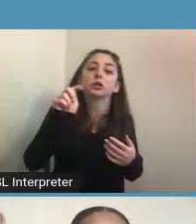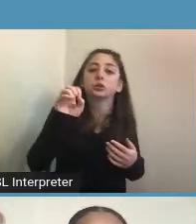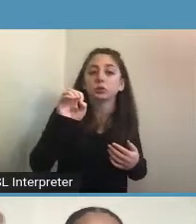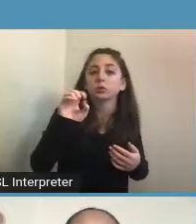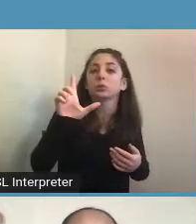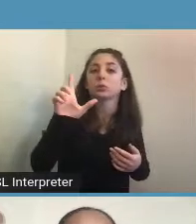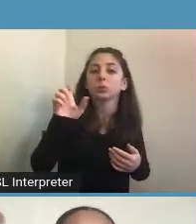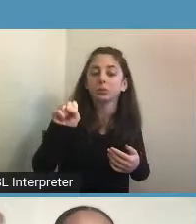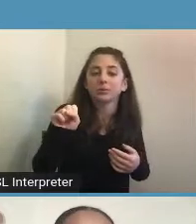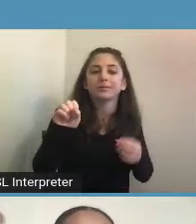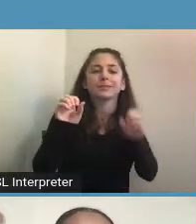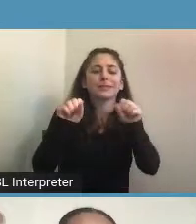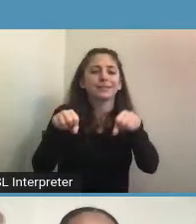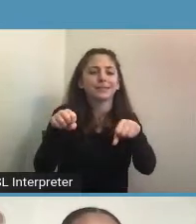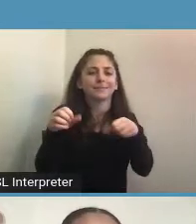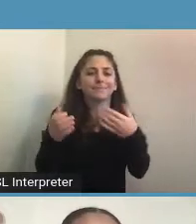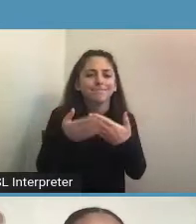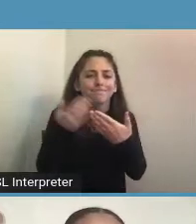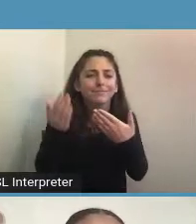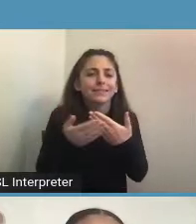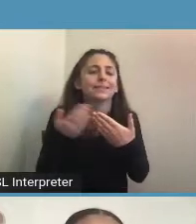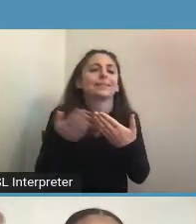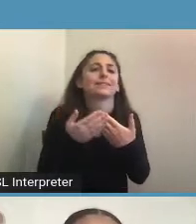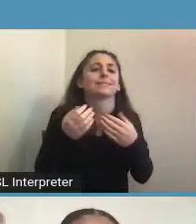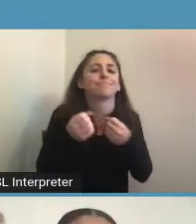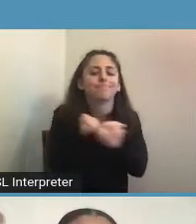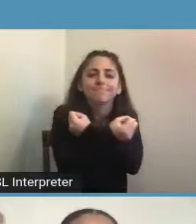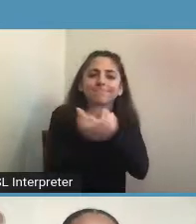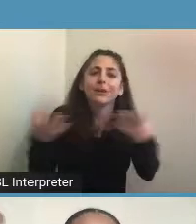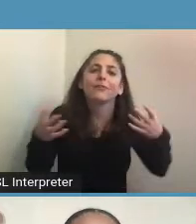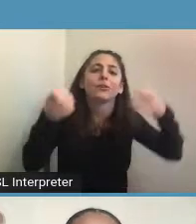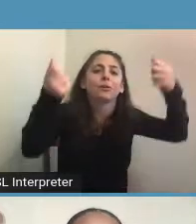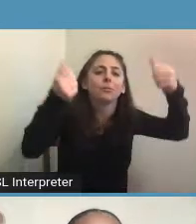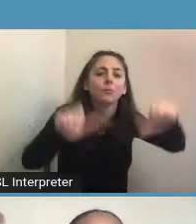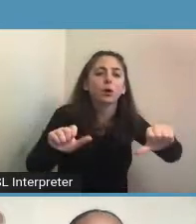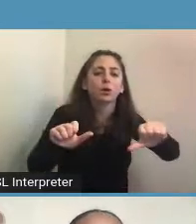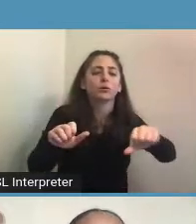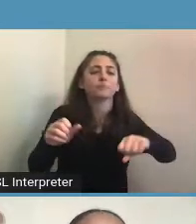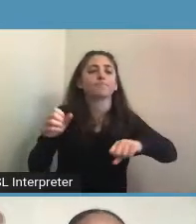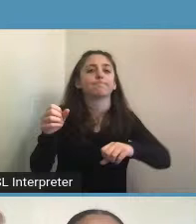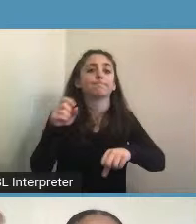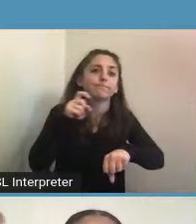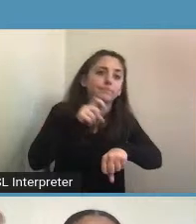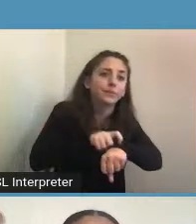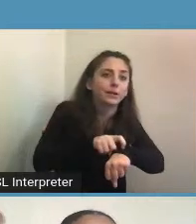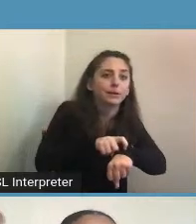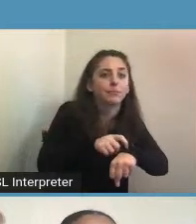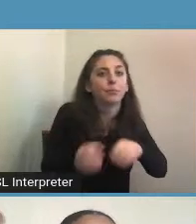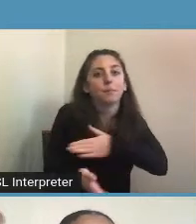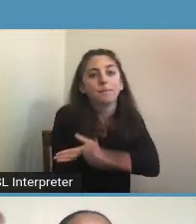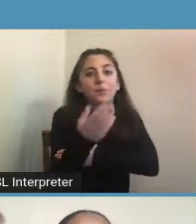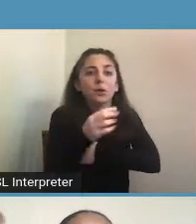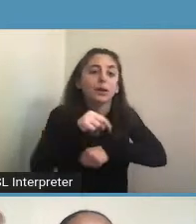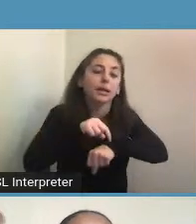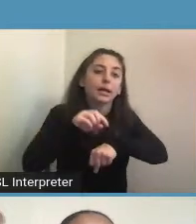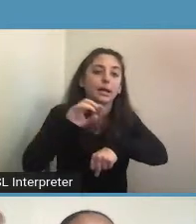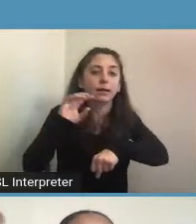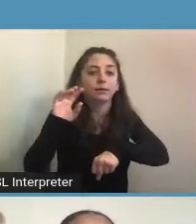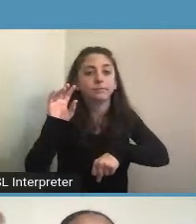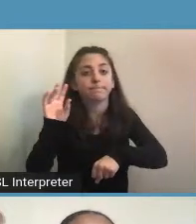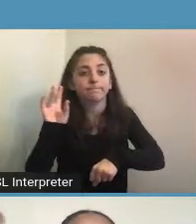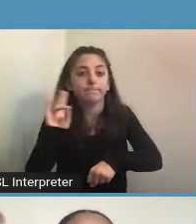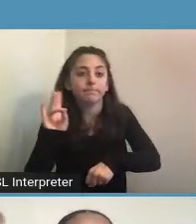a.m. or whatever time you find is best for your audience. So just double check that, you've